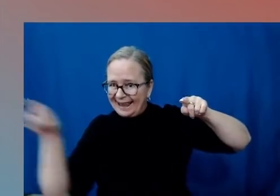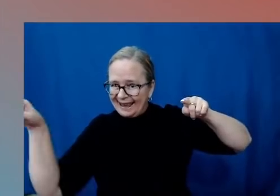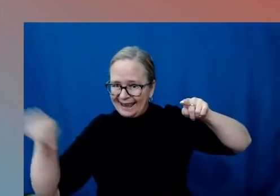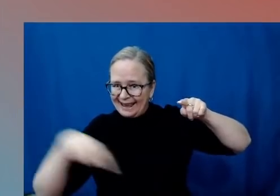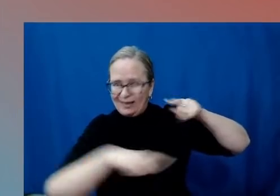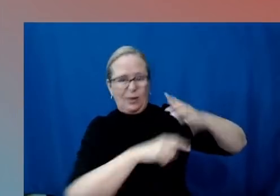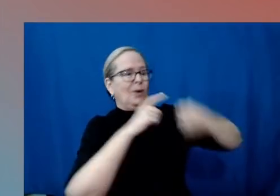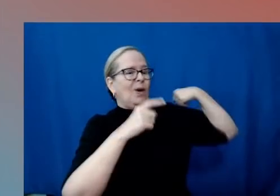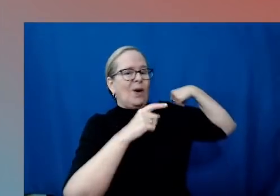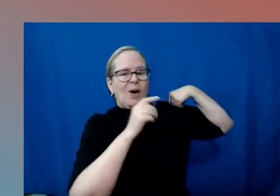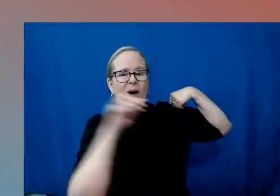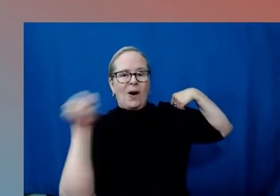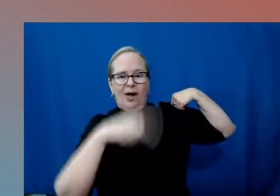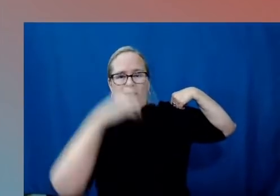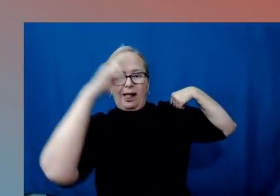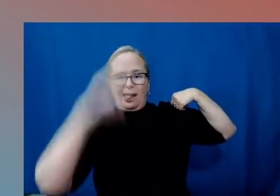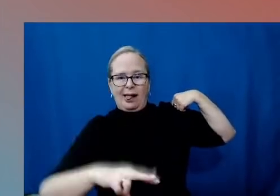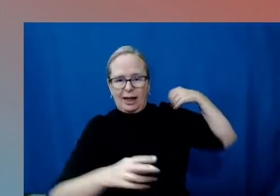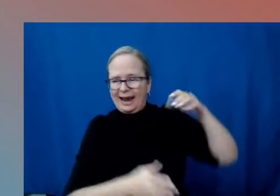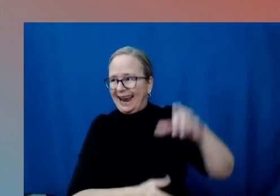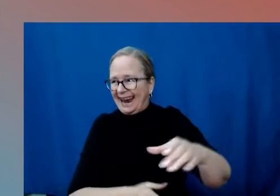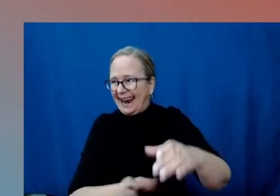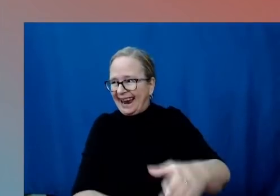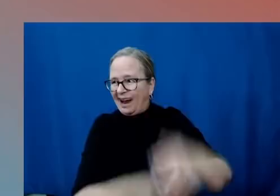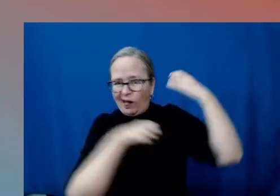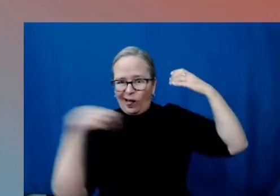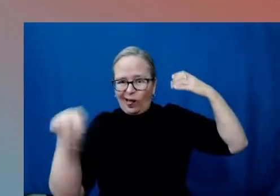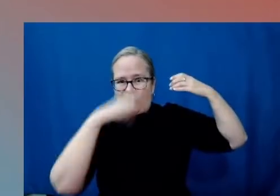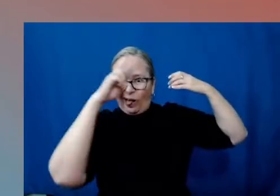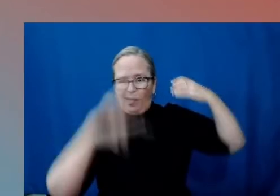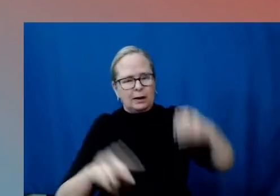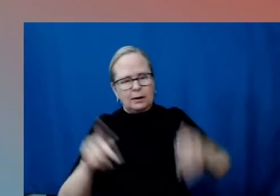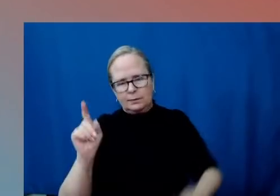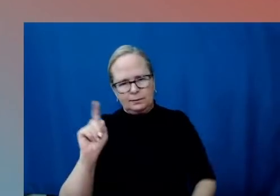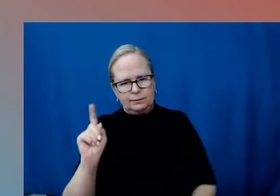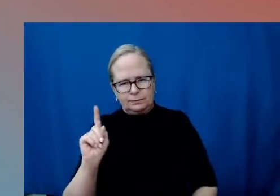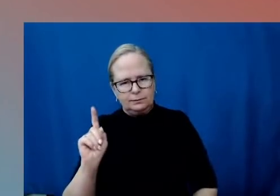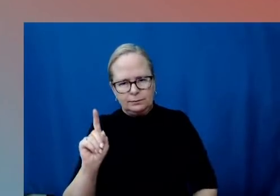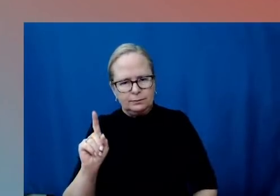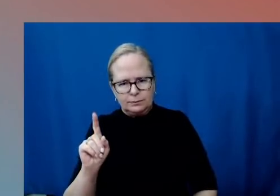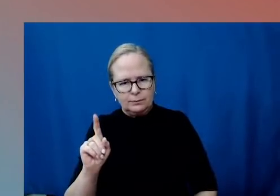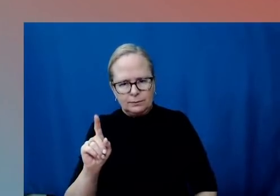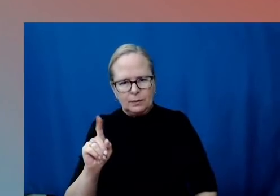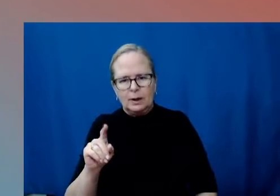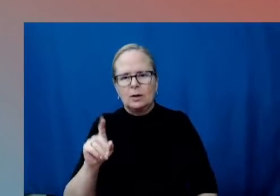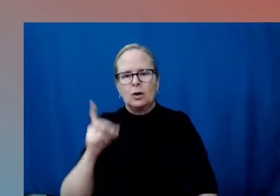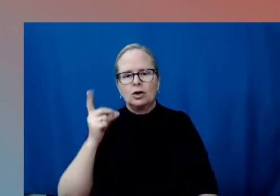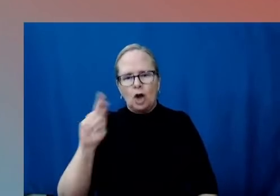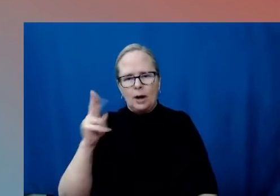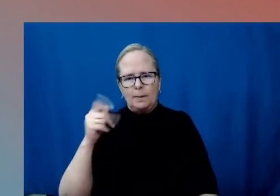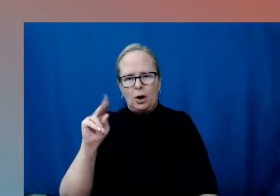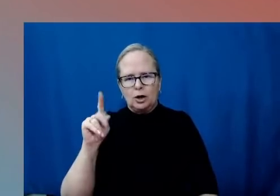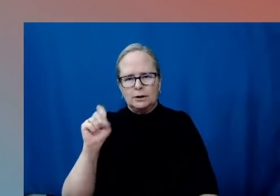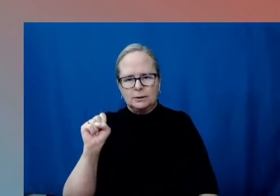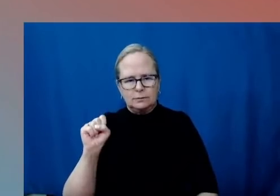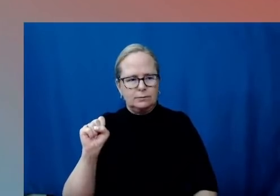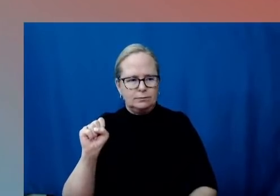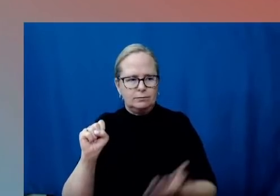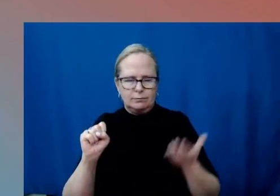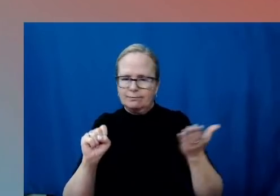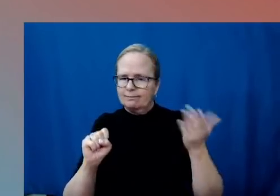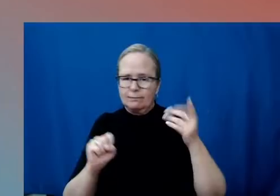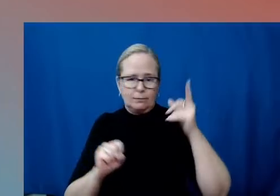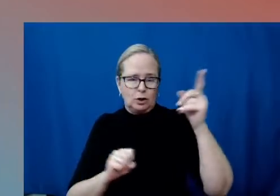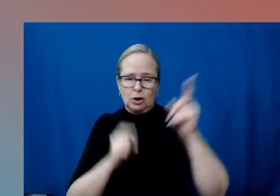none feature is crazy too. The whole discussion of getting rid of the rep now, it's going to be misleading, and they're going to